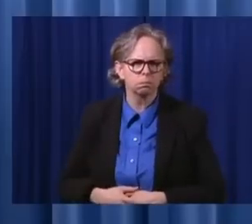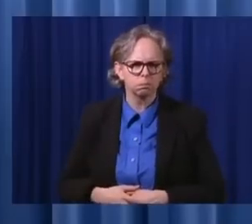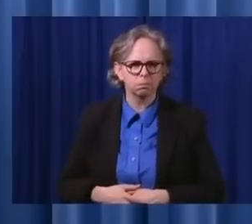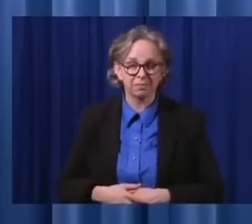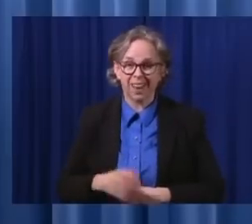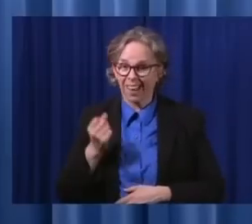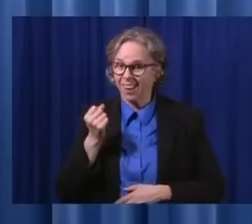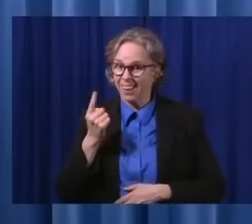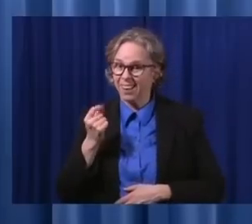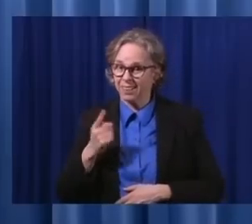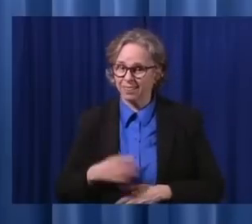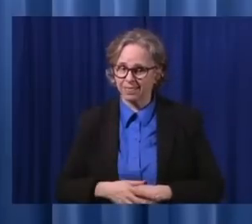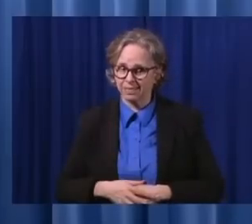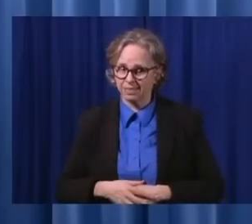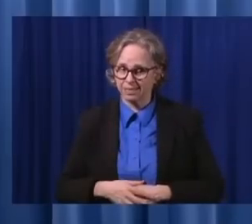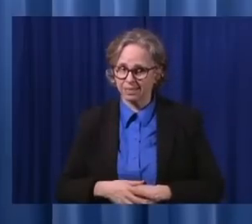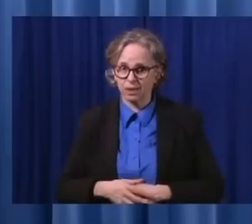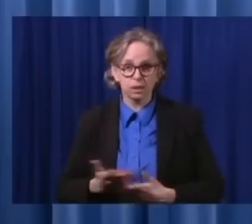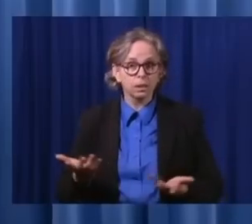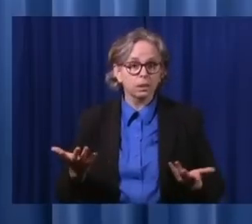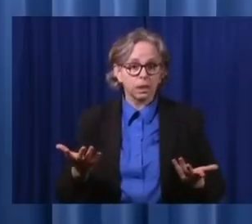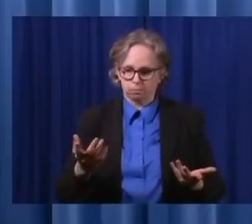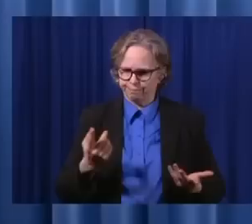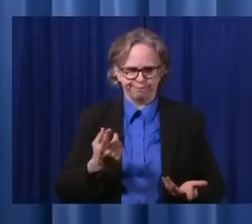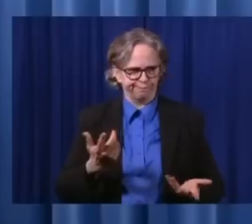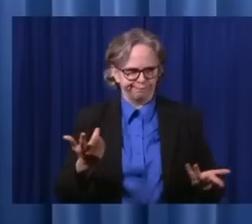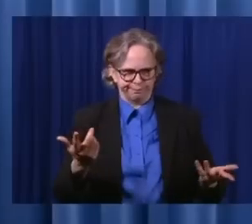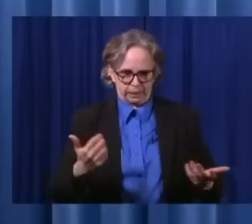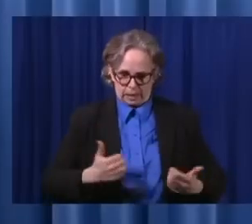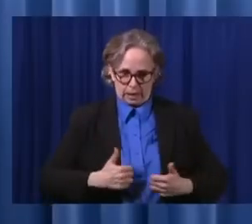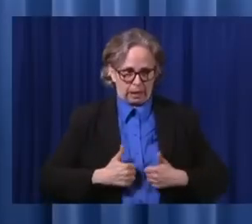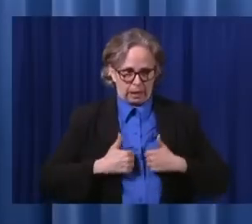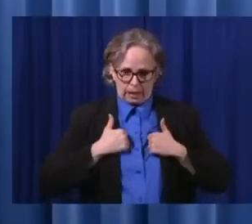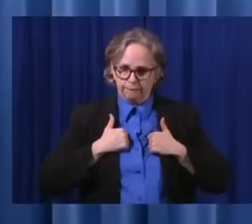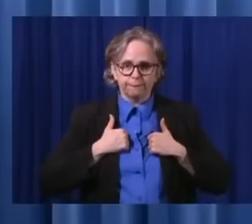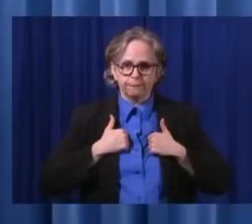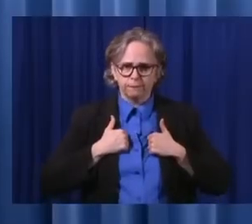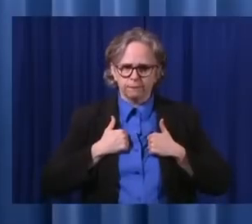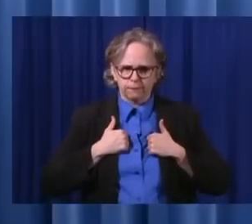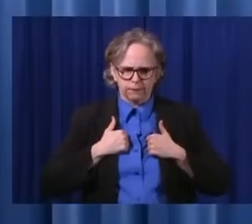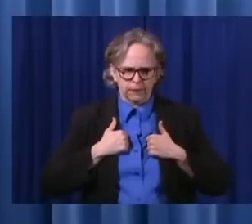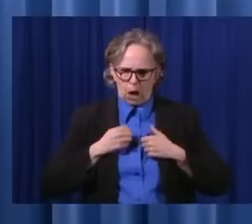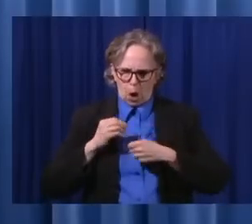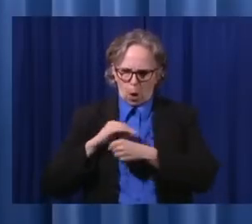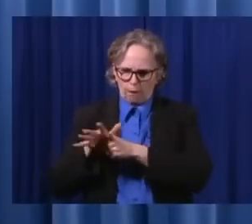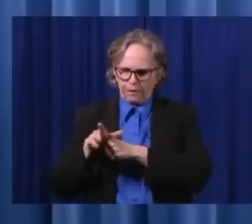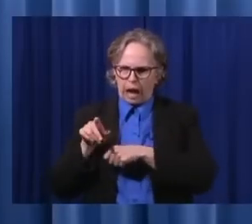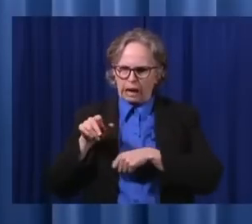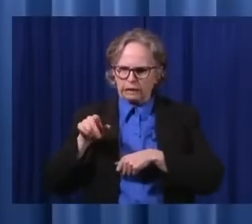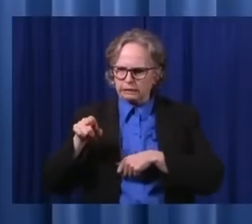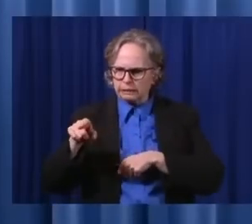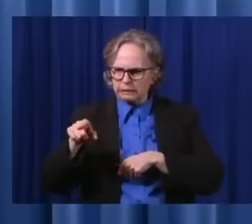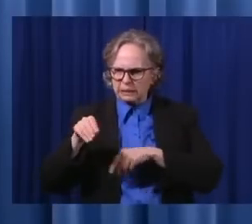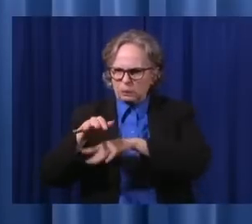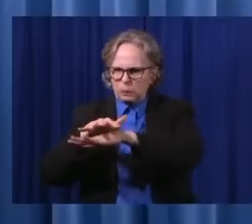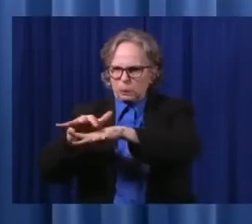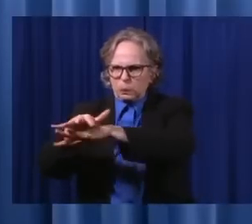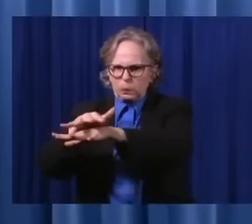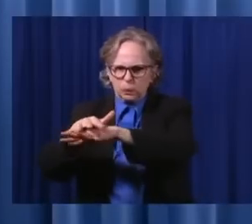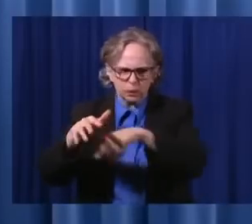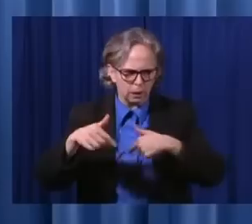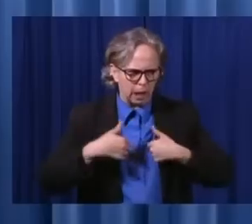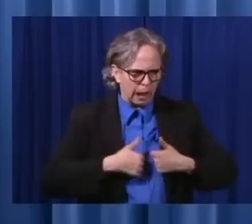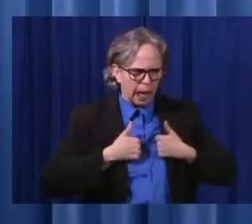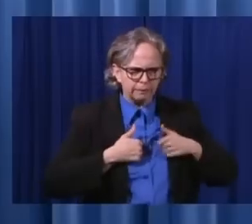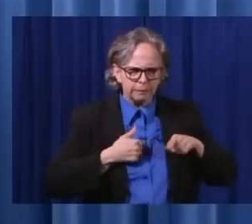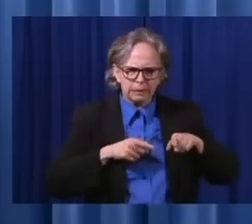we live with it? How do we proceed about our business, continue to make a living, continue